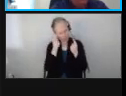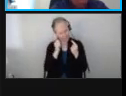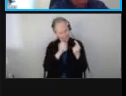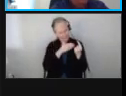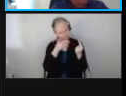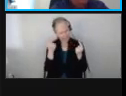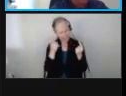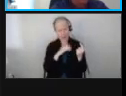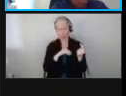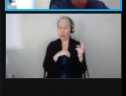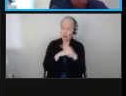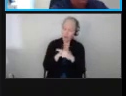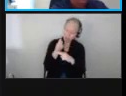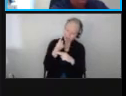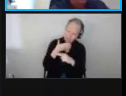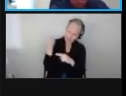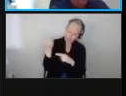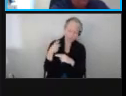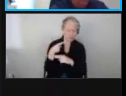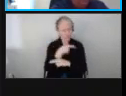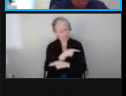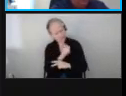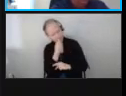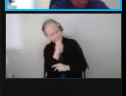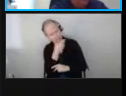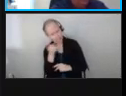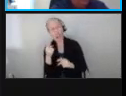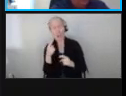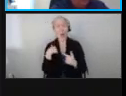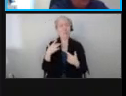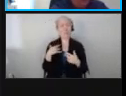was during my years, as far as I can tell.